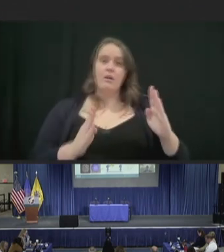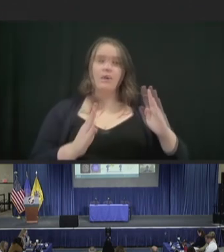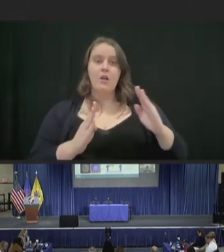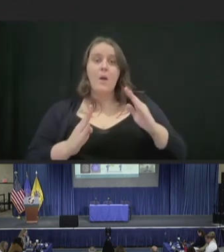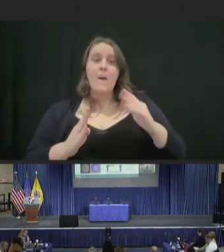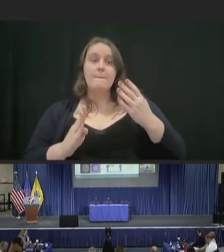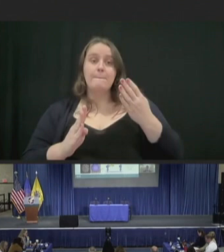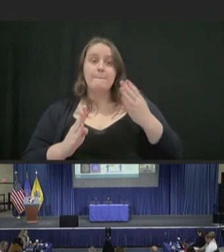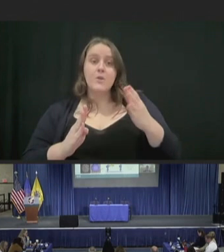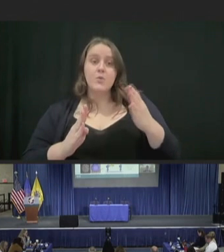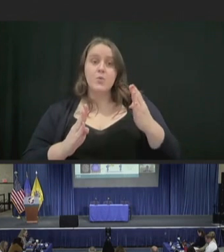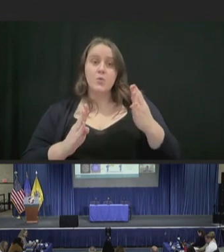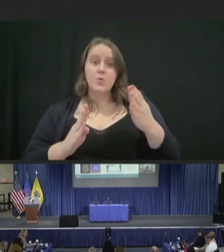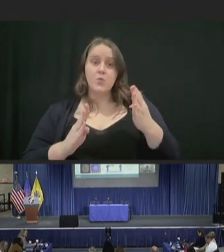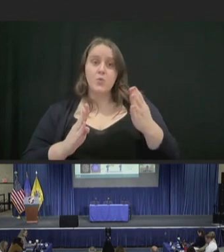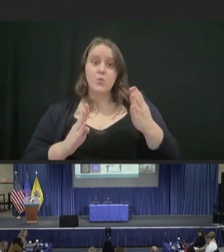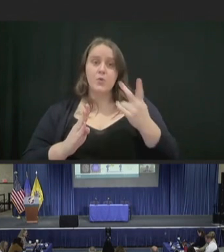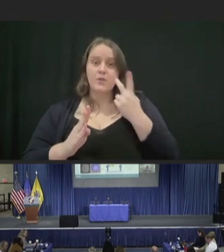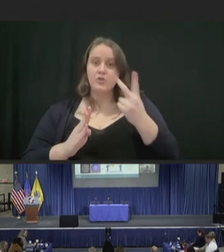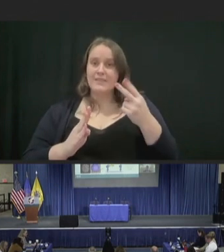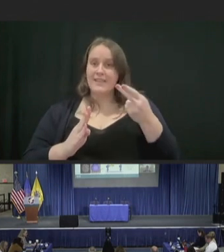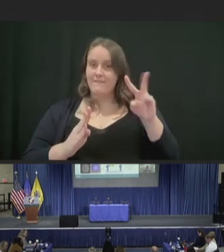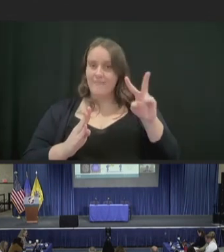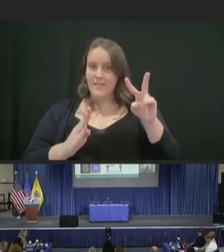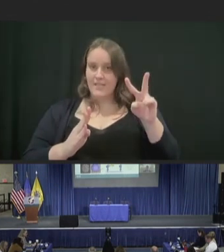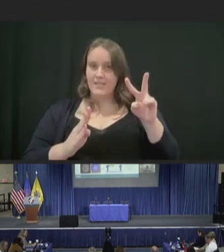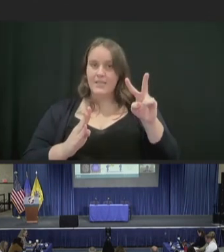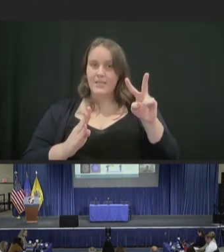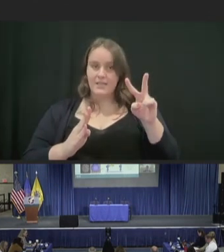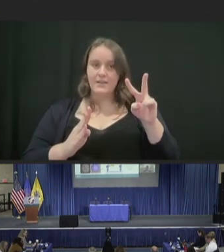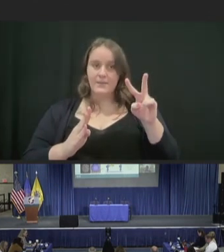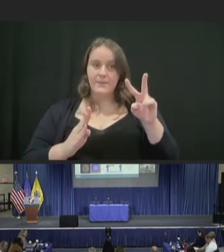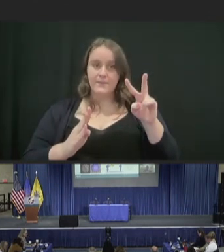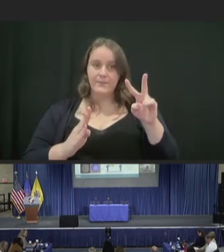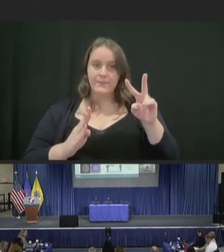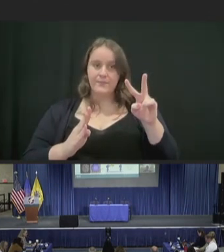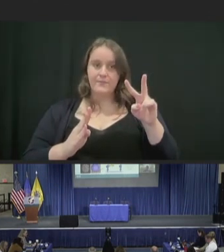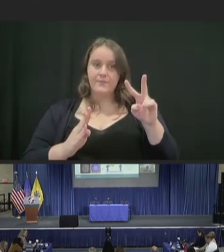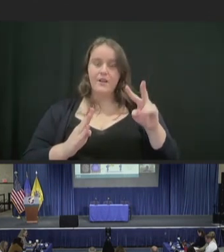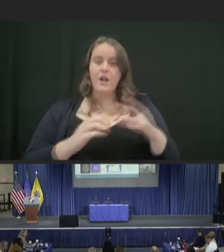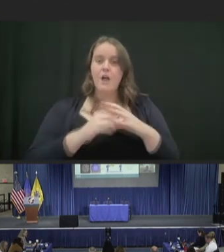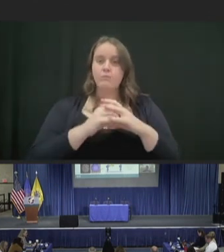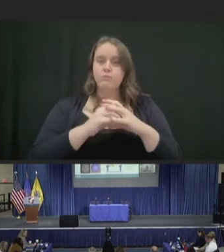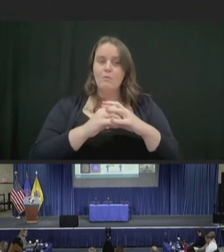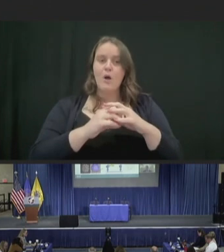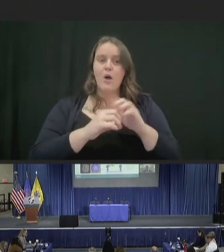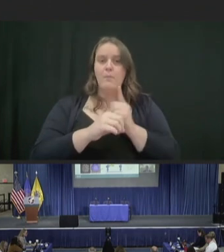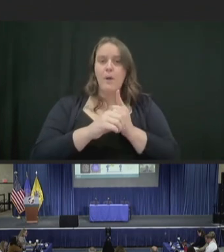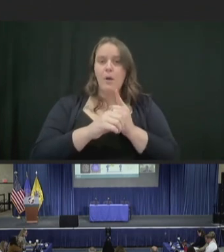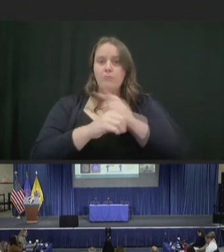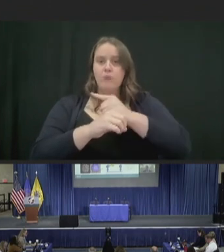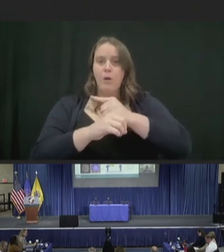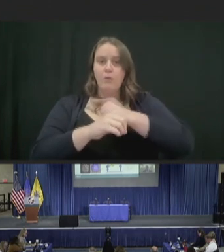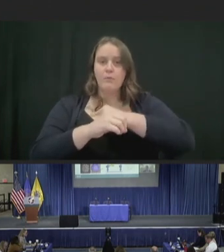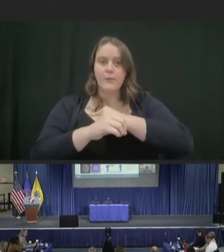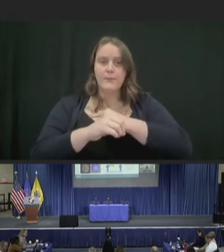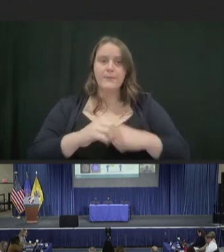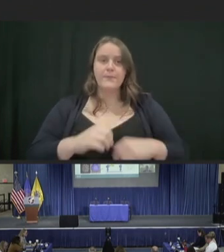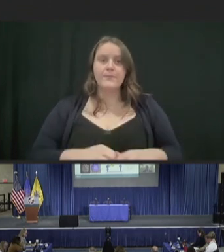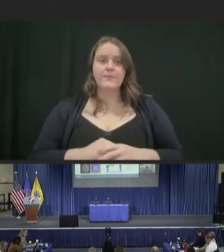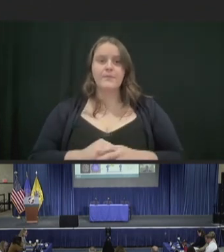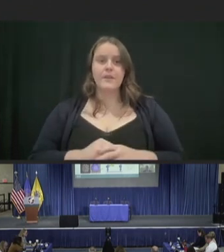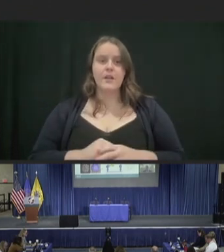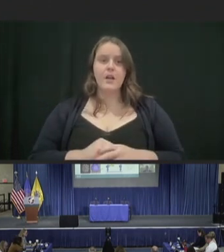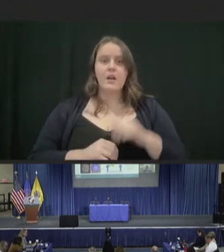the bottom left in the spherical cartoon with these